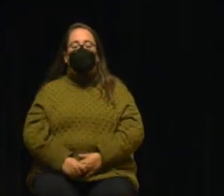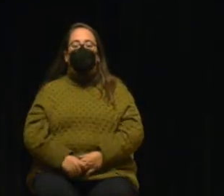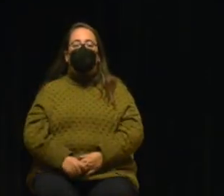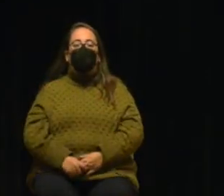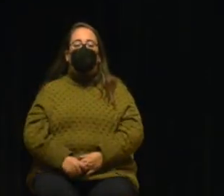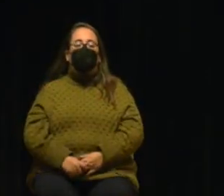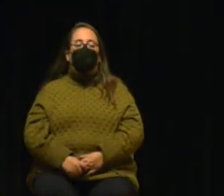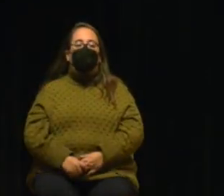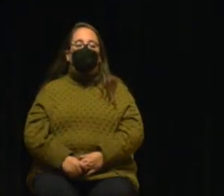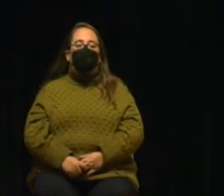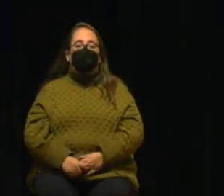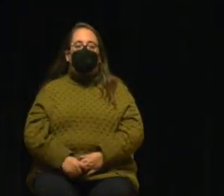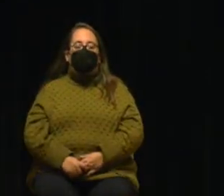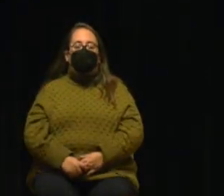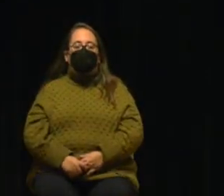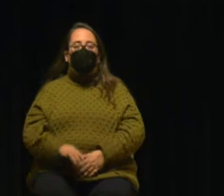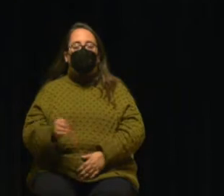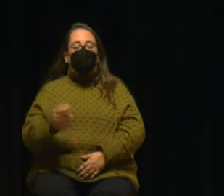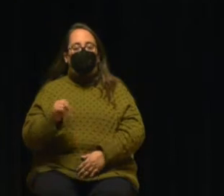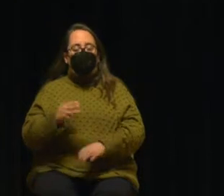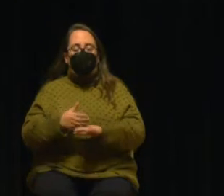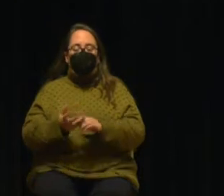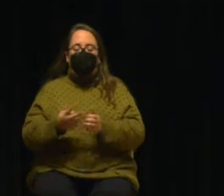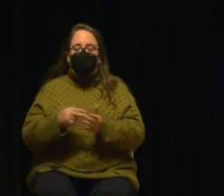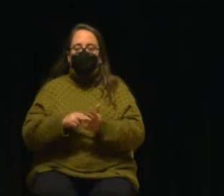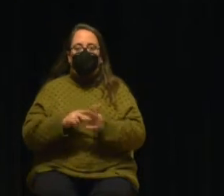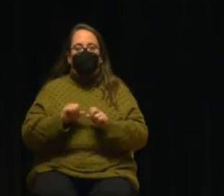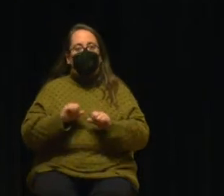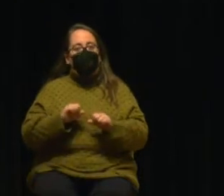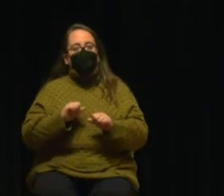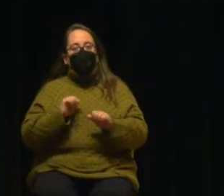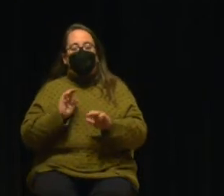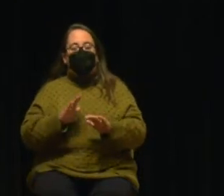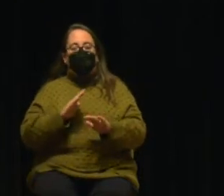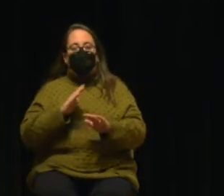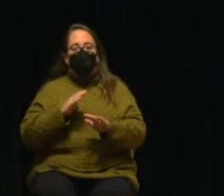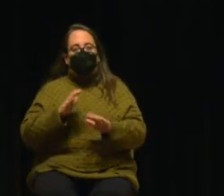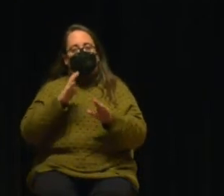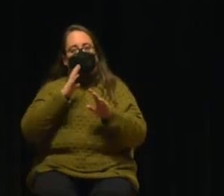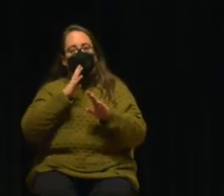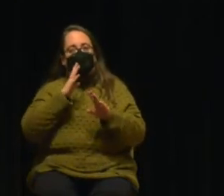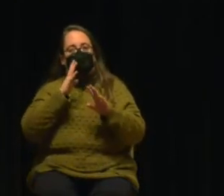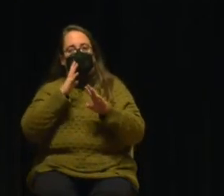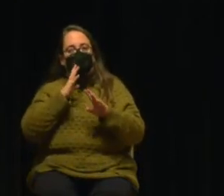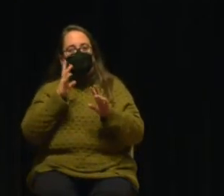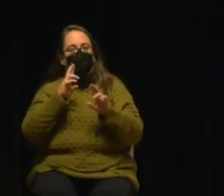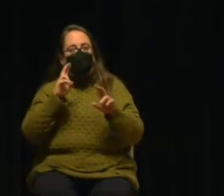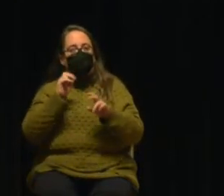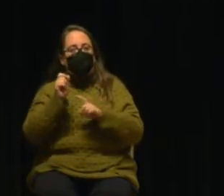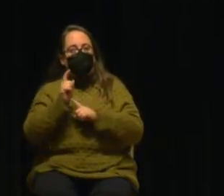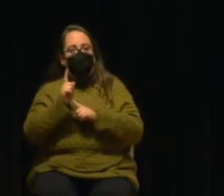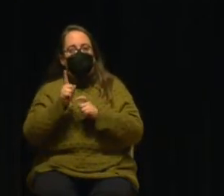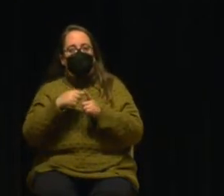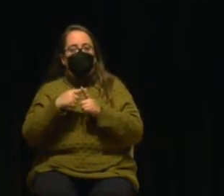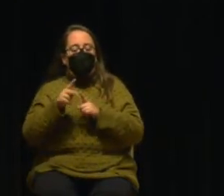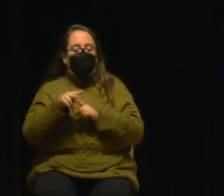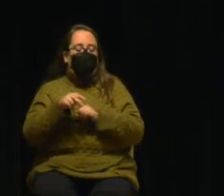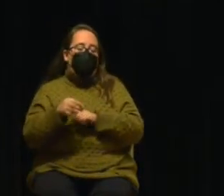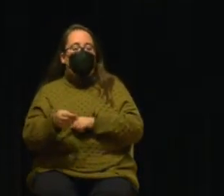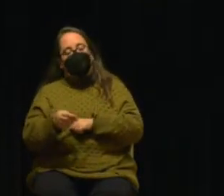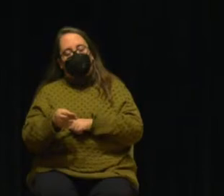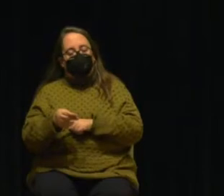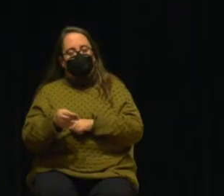Brown, after standing up and singing a hymn that he had prepared for this moment, collapsed in